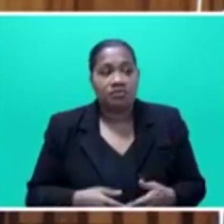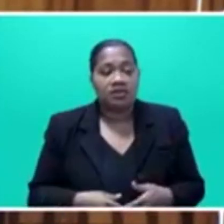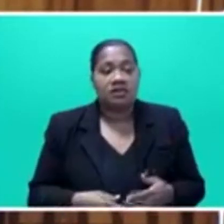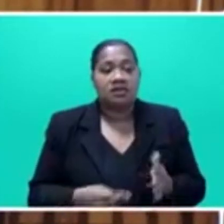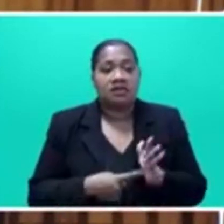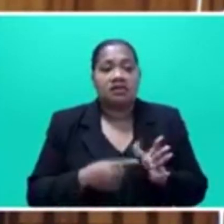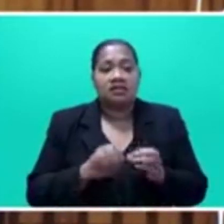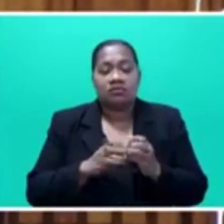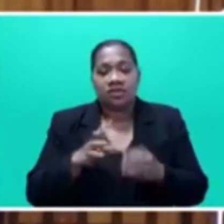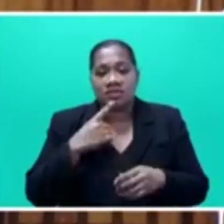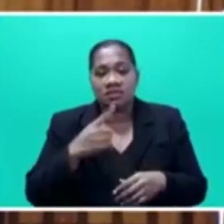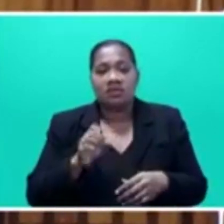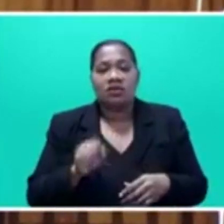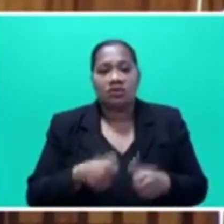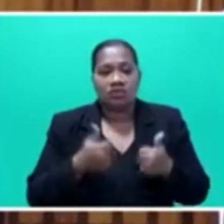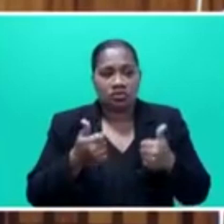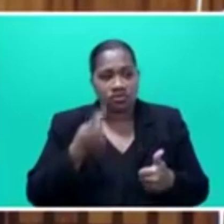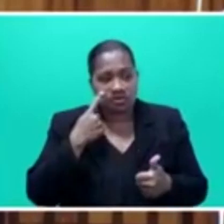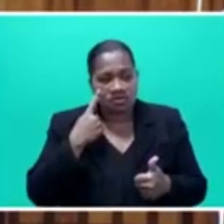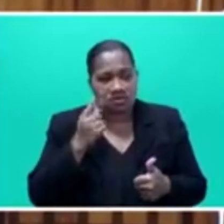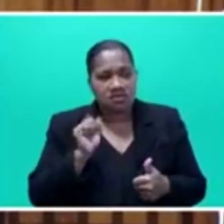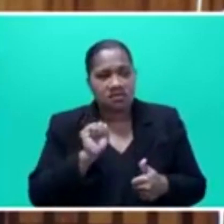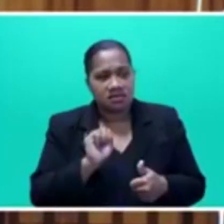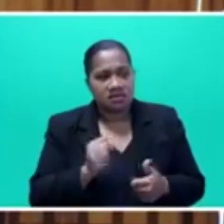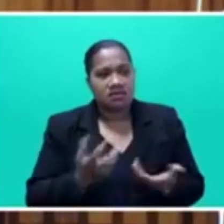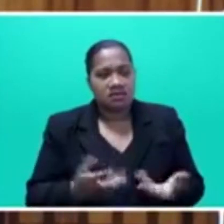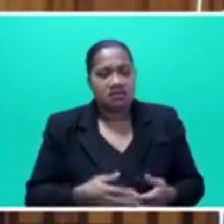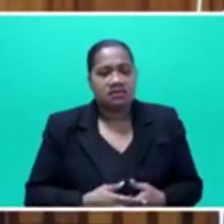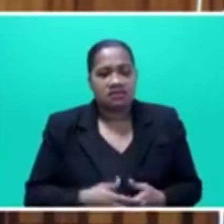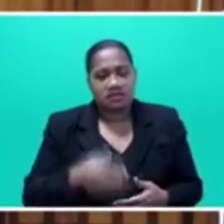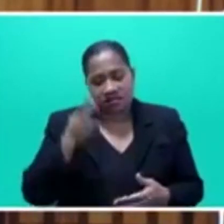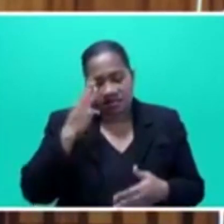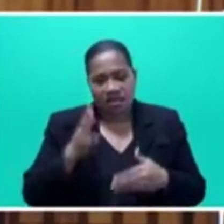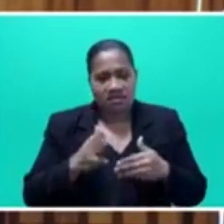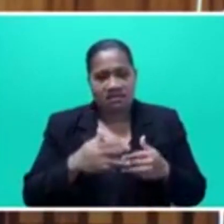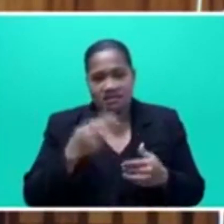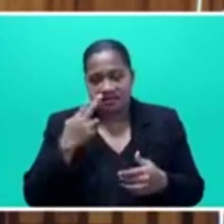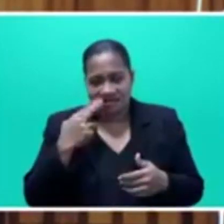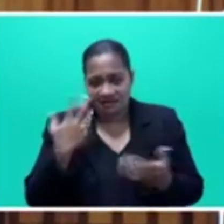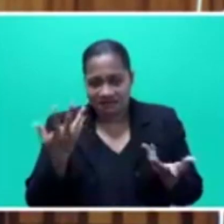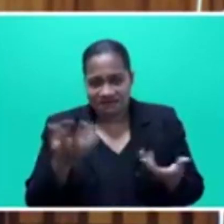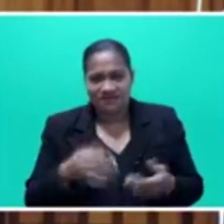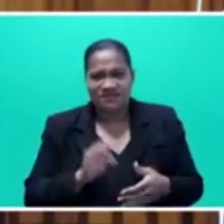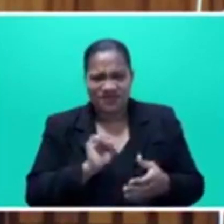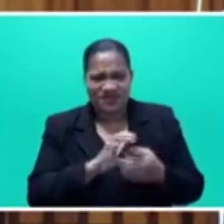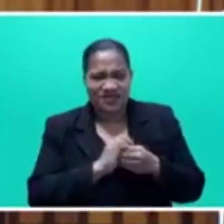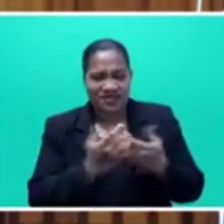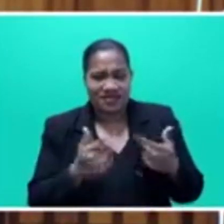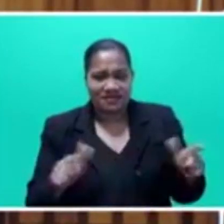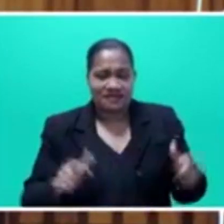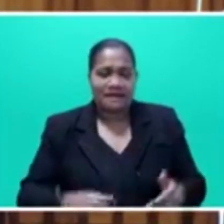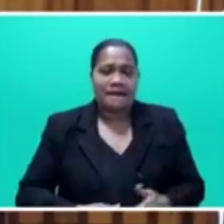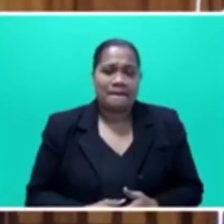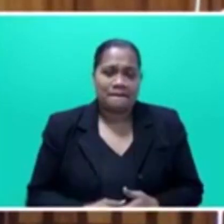he's exercising his mother tongue. Are is not a mother. Are is actually what we call a lingua